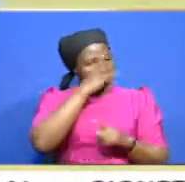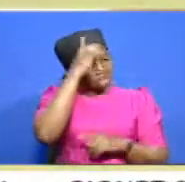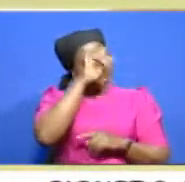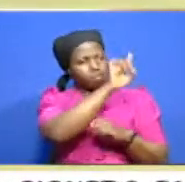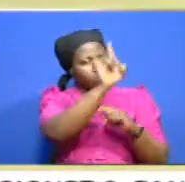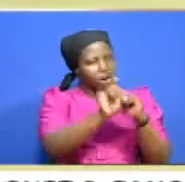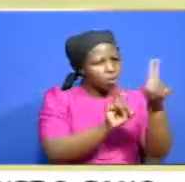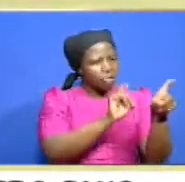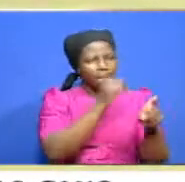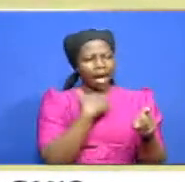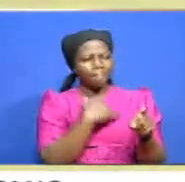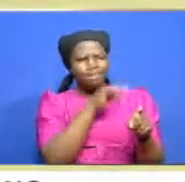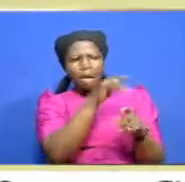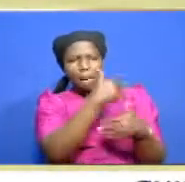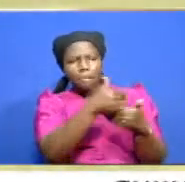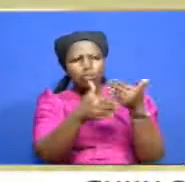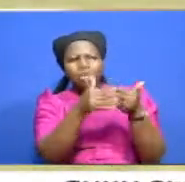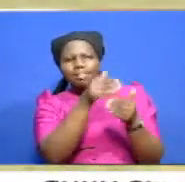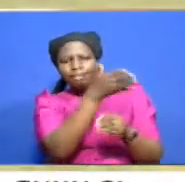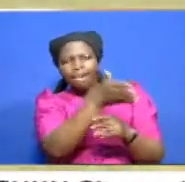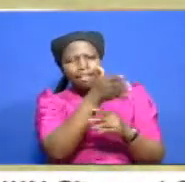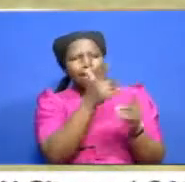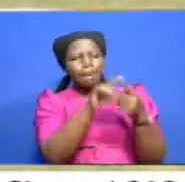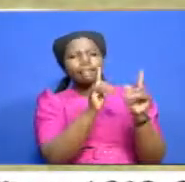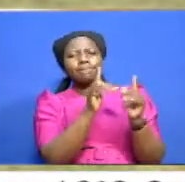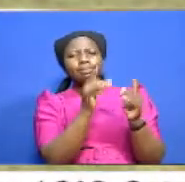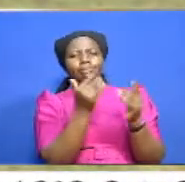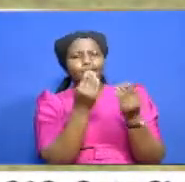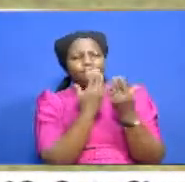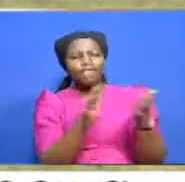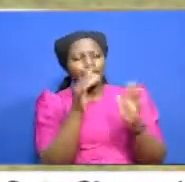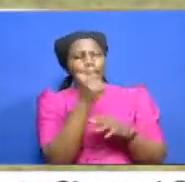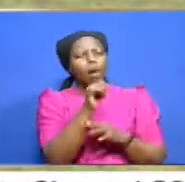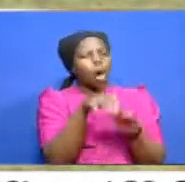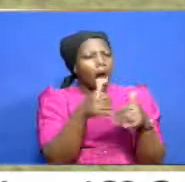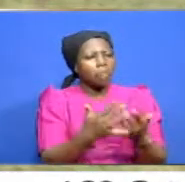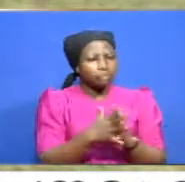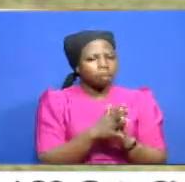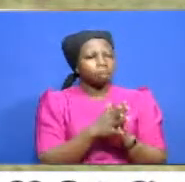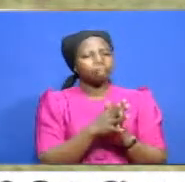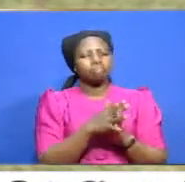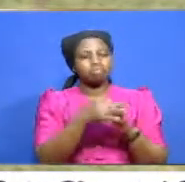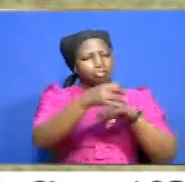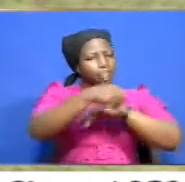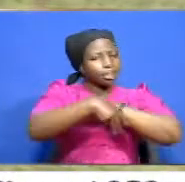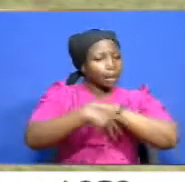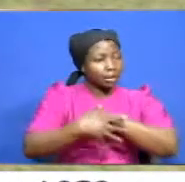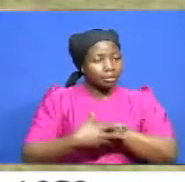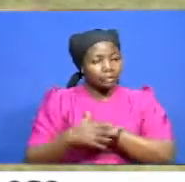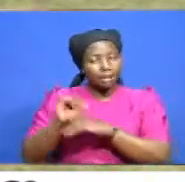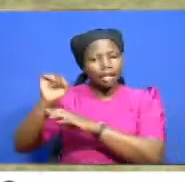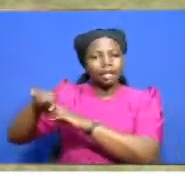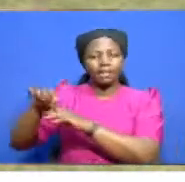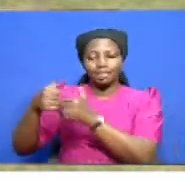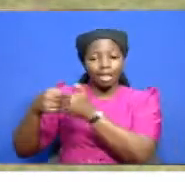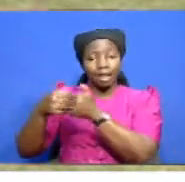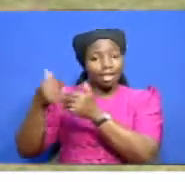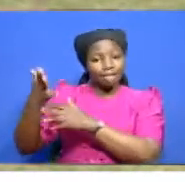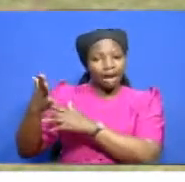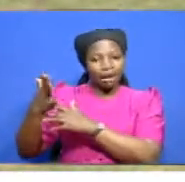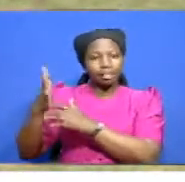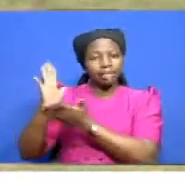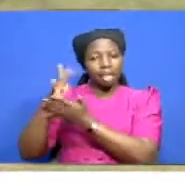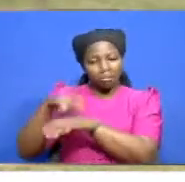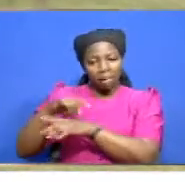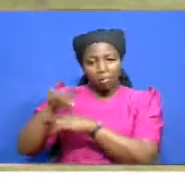been done. Maybe you could talk about the challenges that you're facing. Yeah, the challenges are there because, you know, we at the time when we